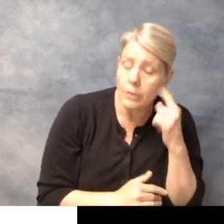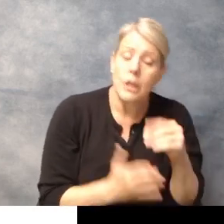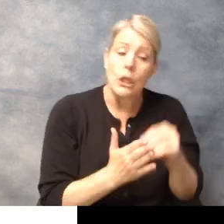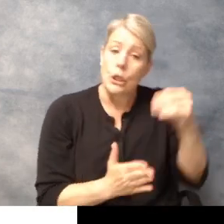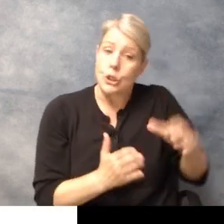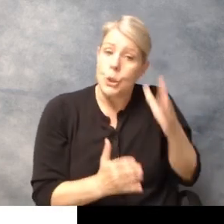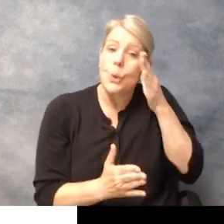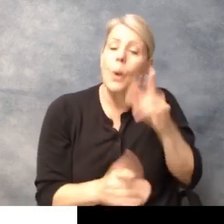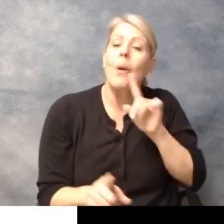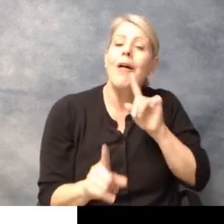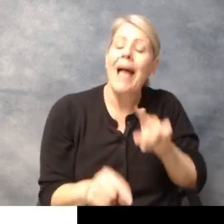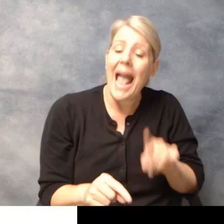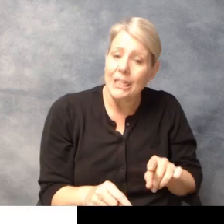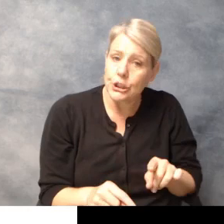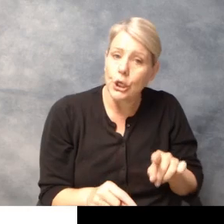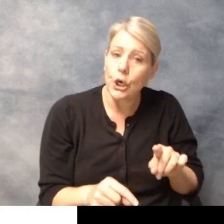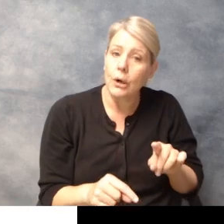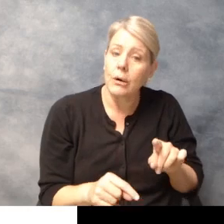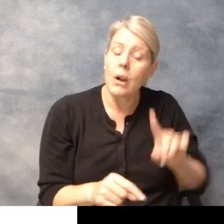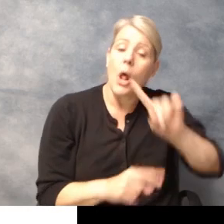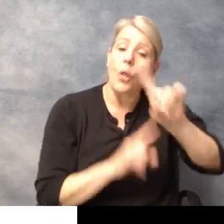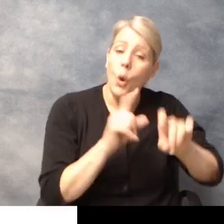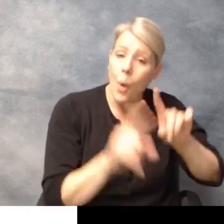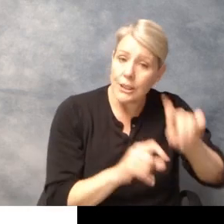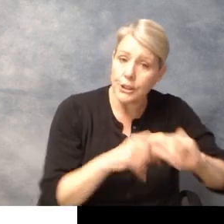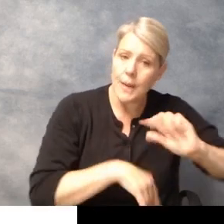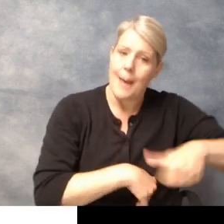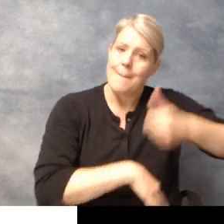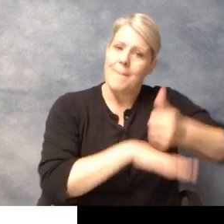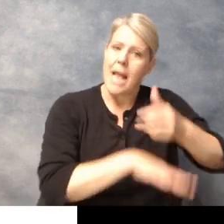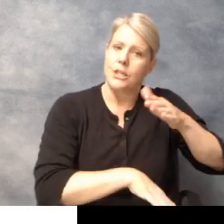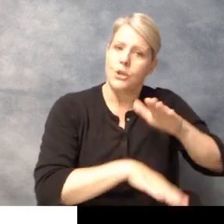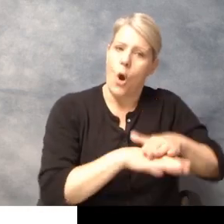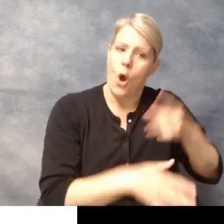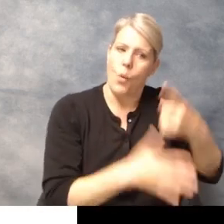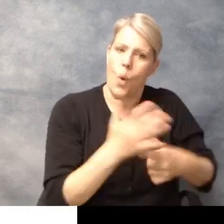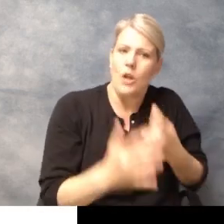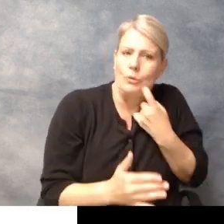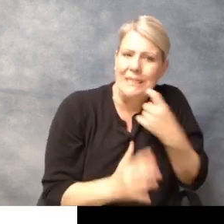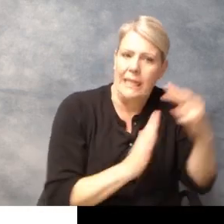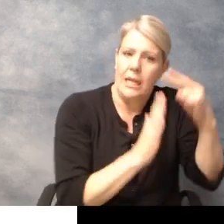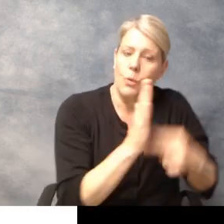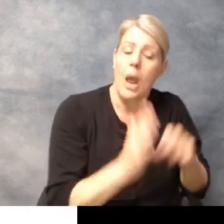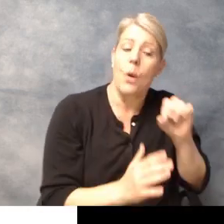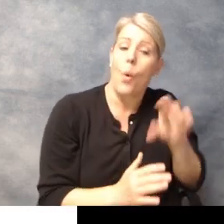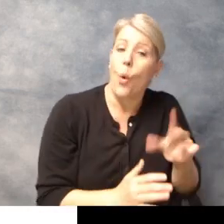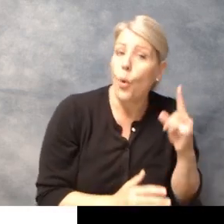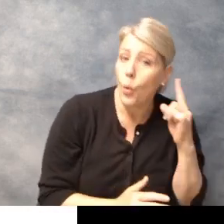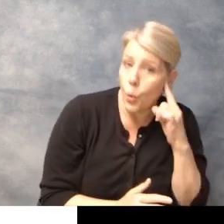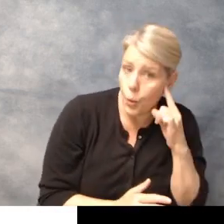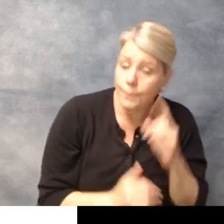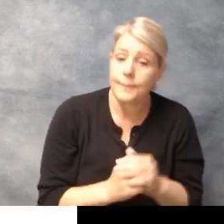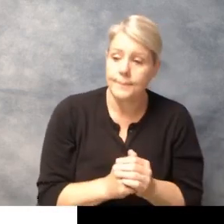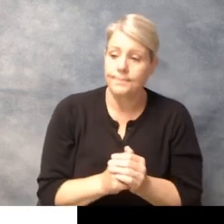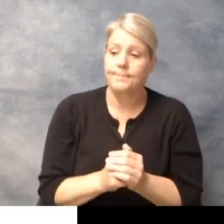to answer the questions given based on the passage the student or administrator reads.